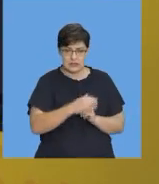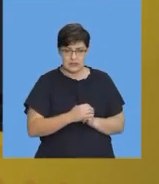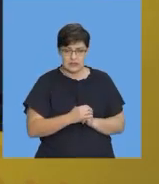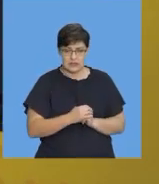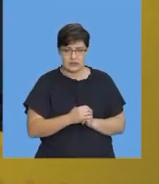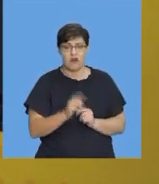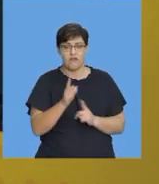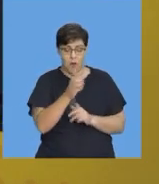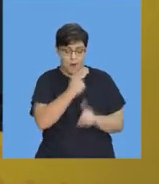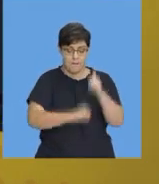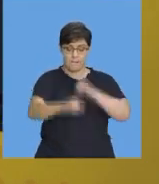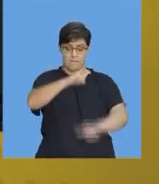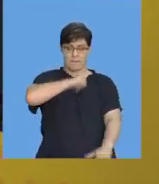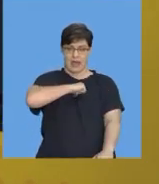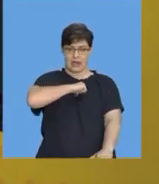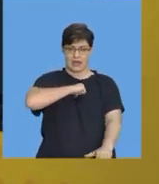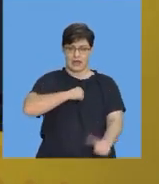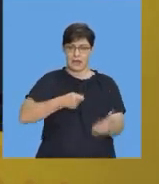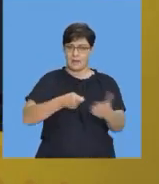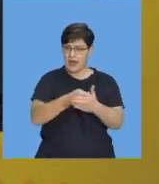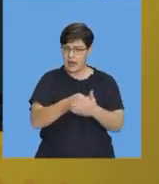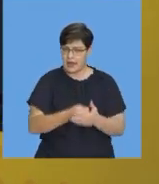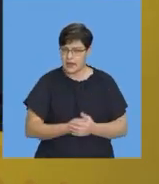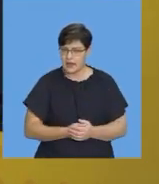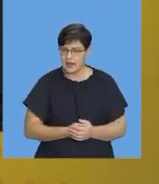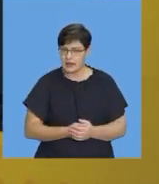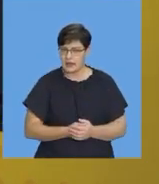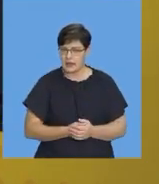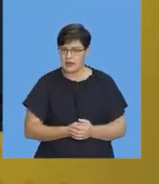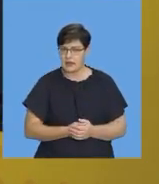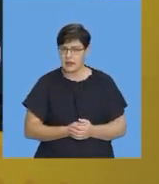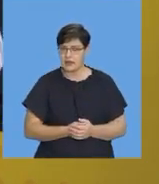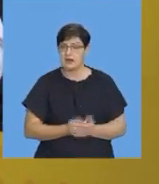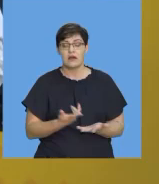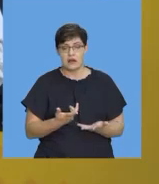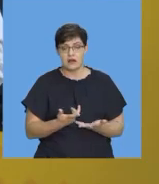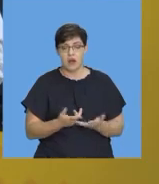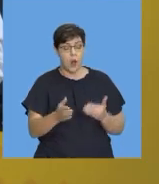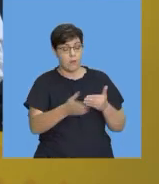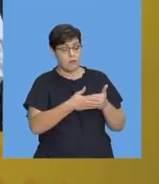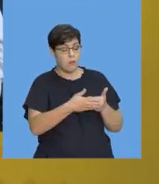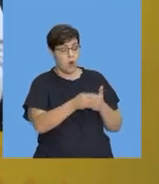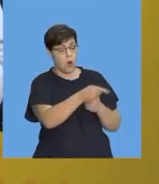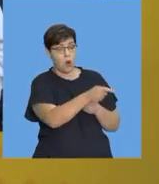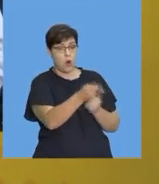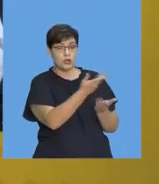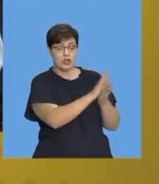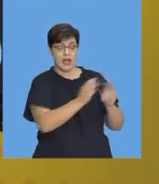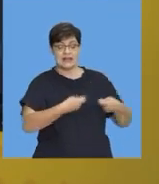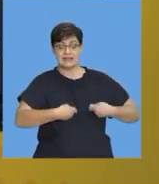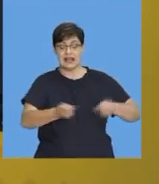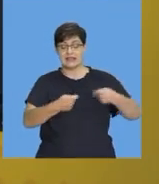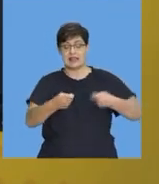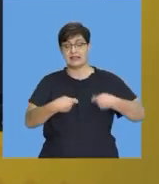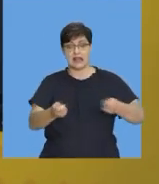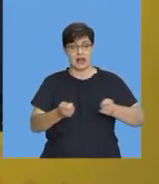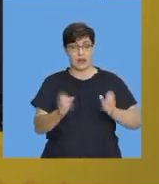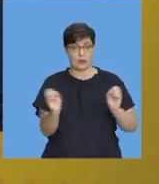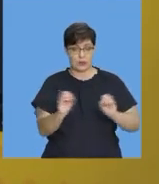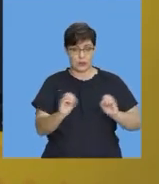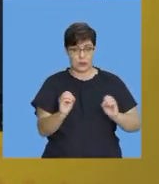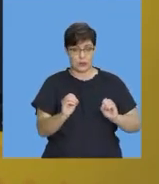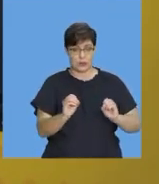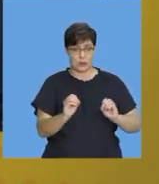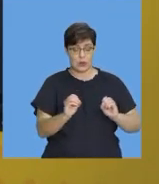regarding the repurchase? If you do not sell any further shares, your